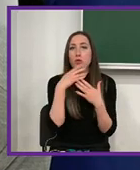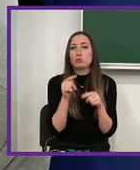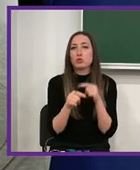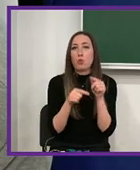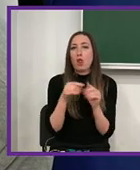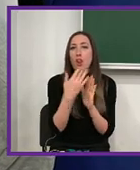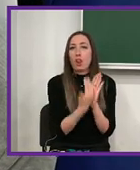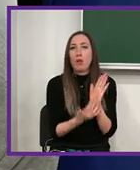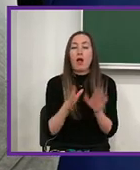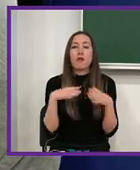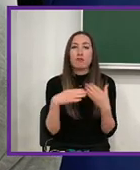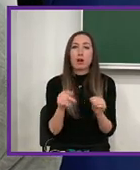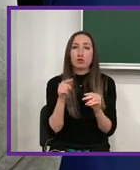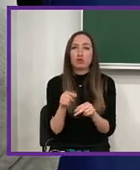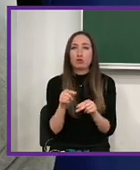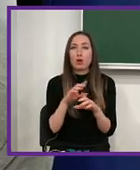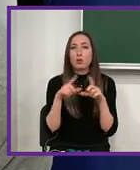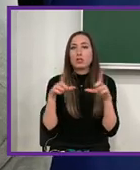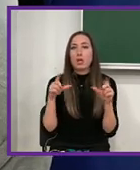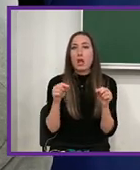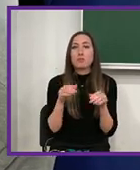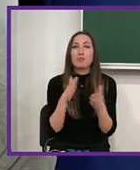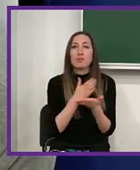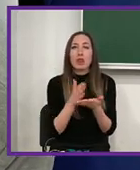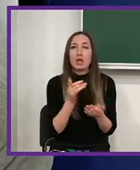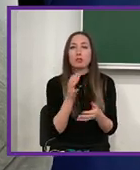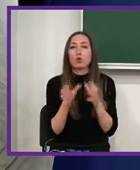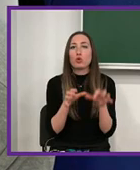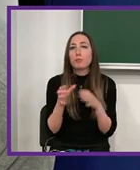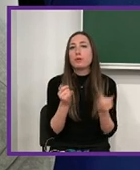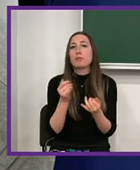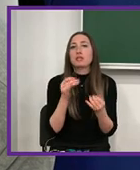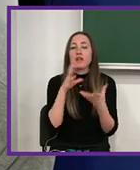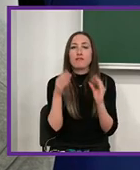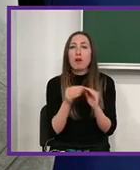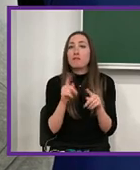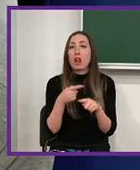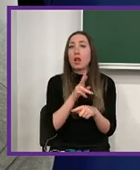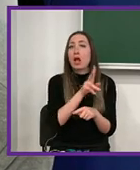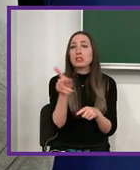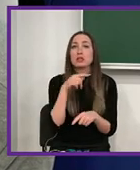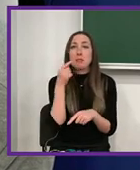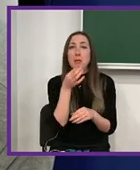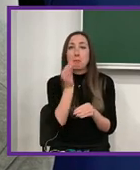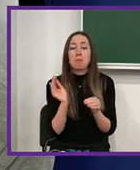diligence, human rights due diligence. Are there any immediate feedbacks from our fellow panelists?